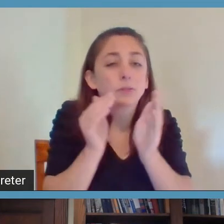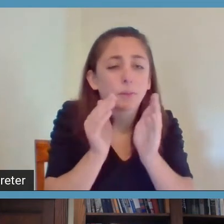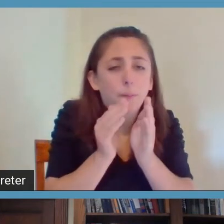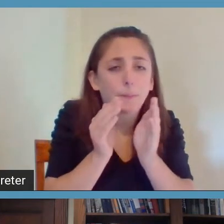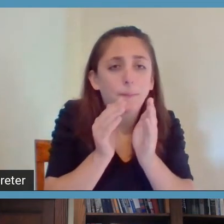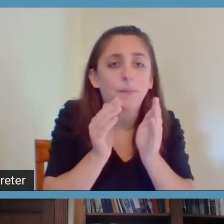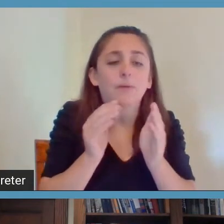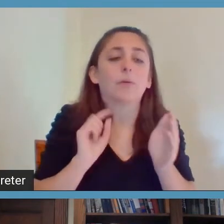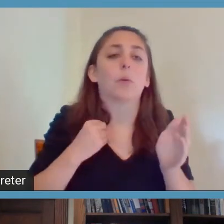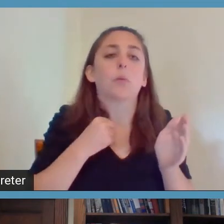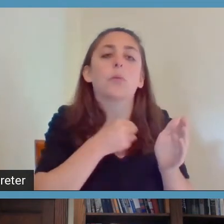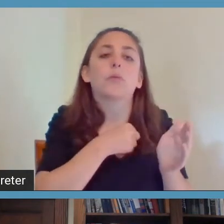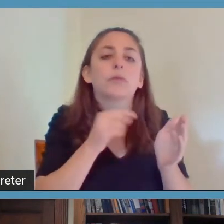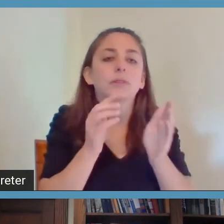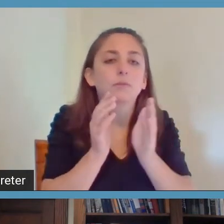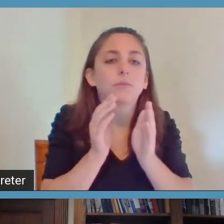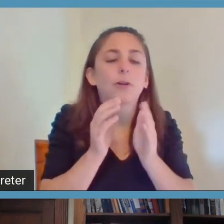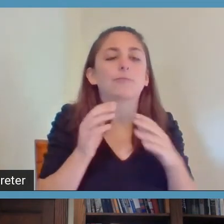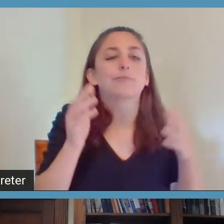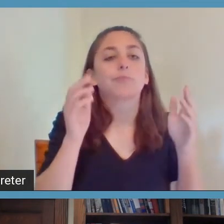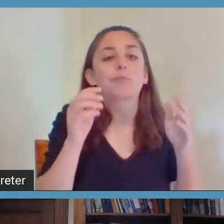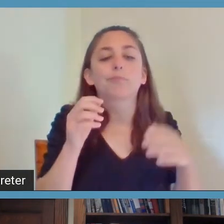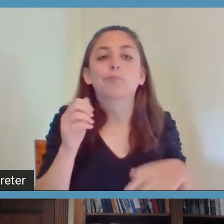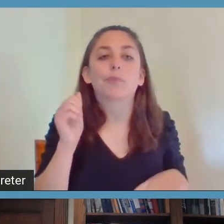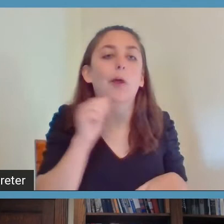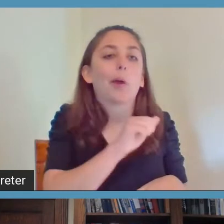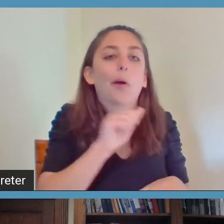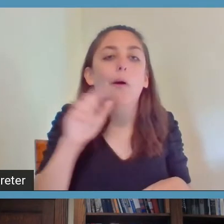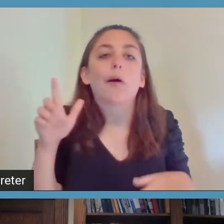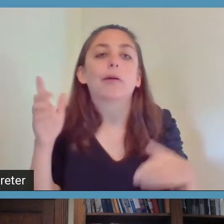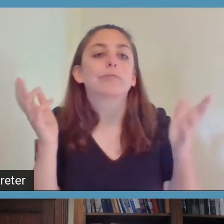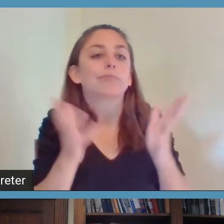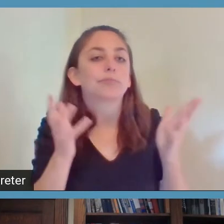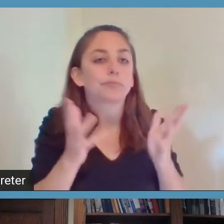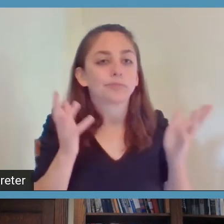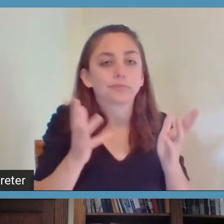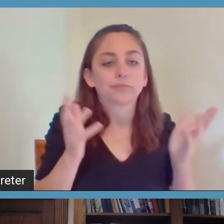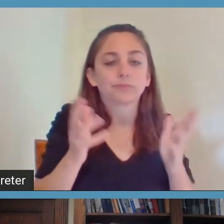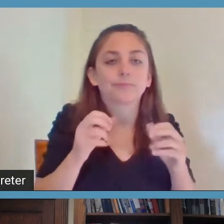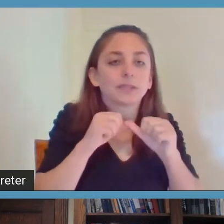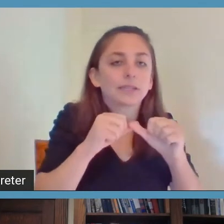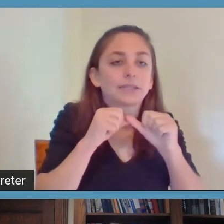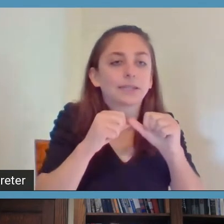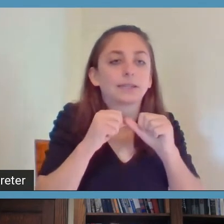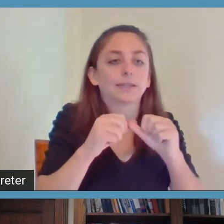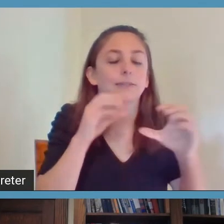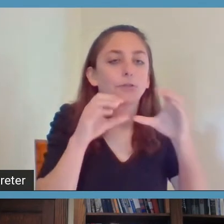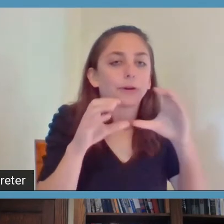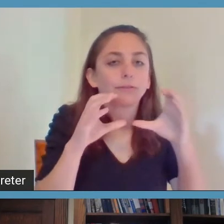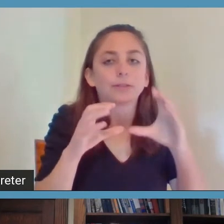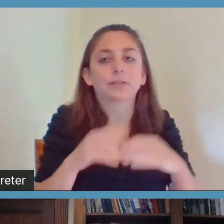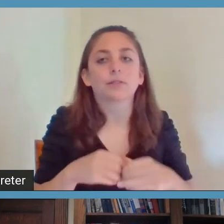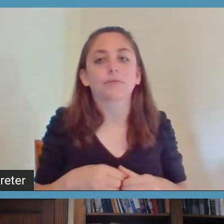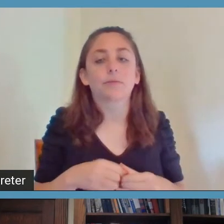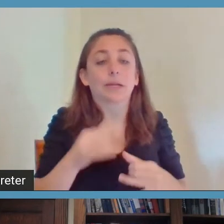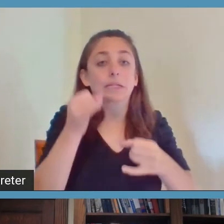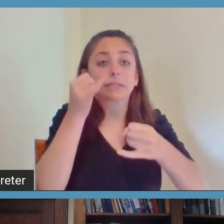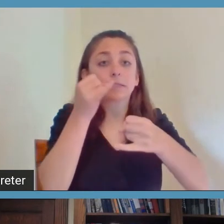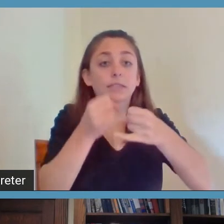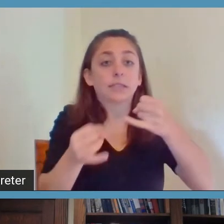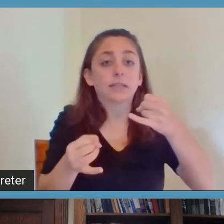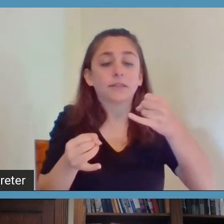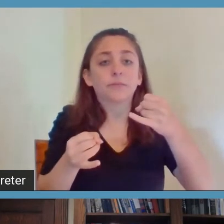that we sort of all talk constantly anyway. As for keeping buy-in, you know, I said that one of our last steps is to